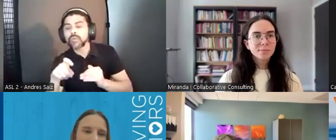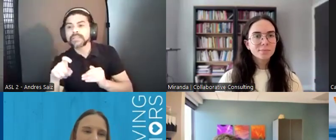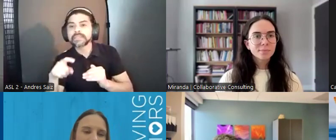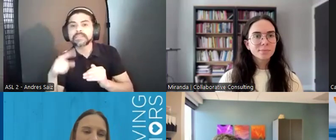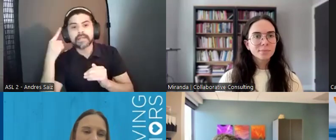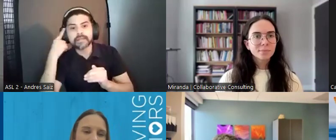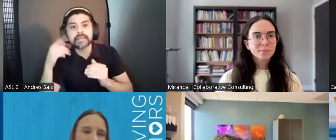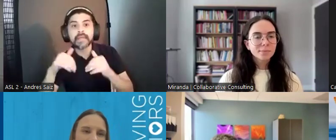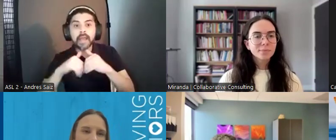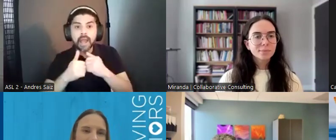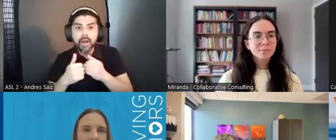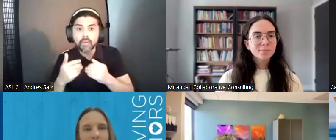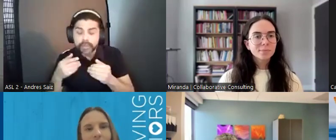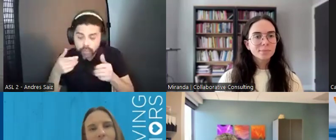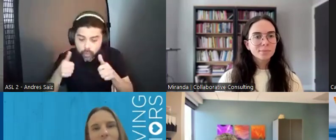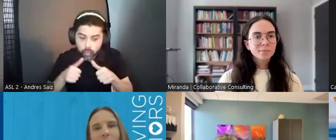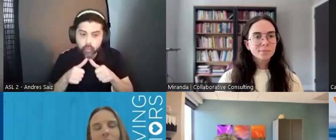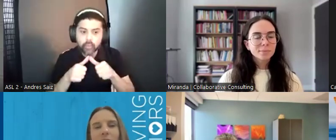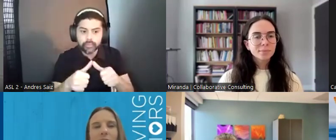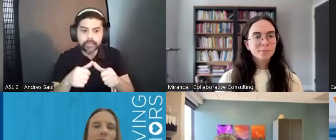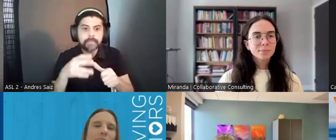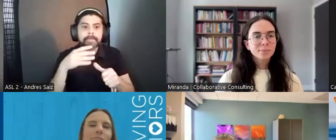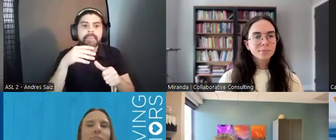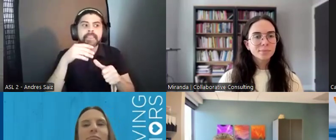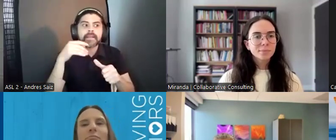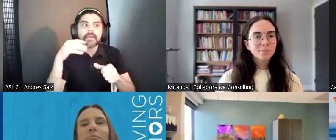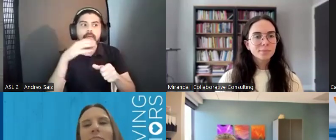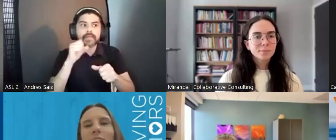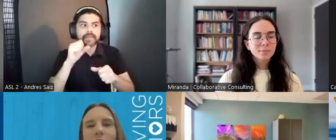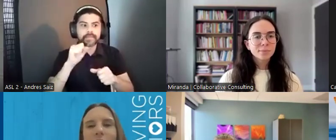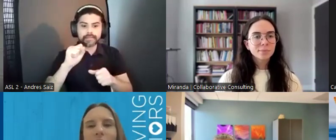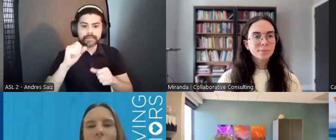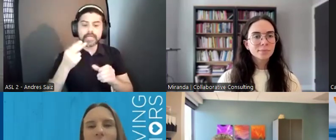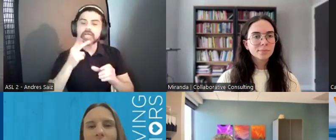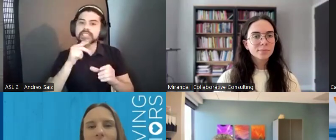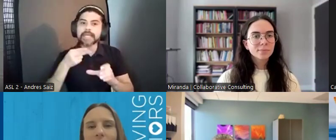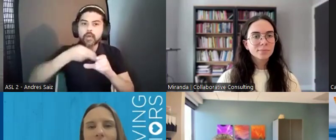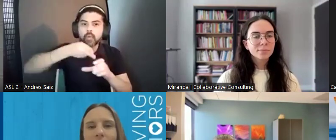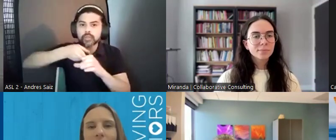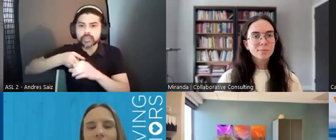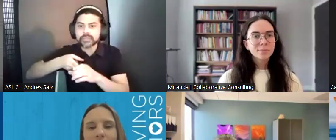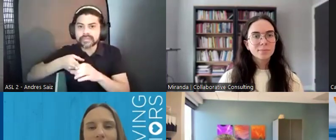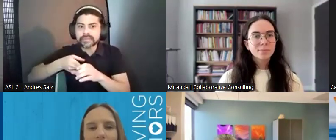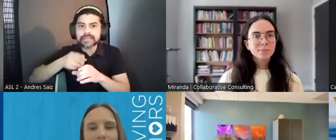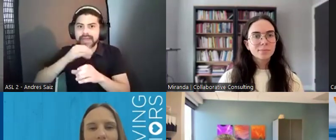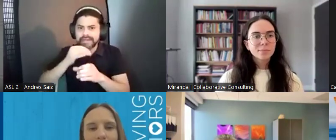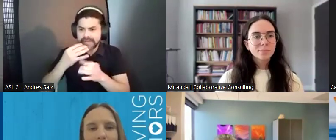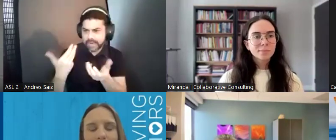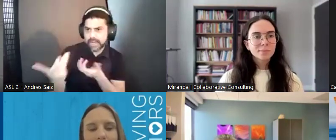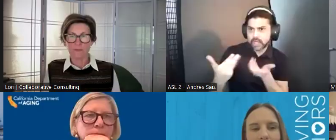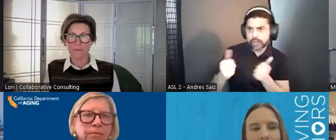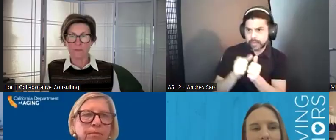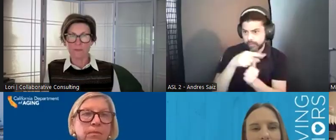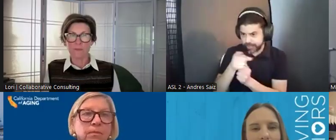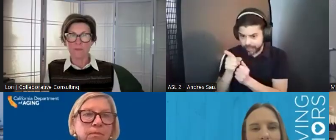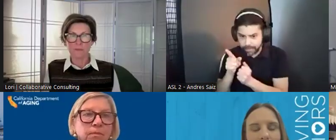through our stakeholders right at the interview process, with their stakeholders on the front lines, providing those programs, interacting with them to find out kind of their sense on that,